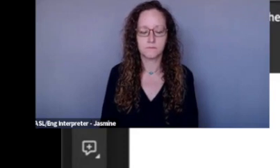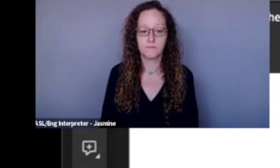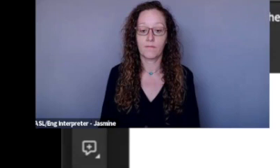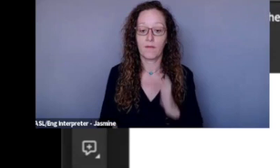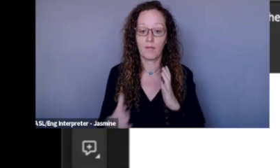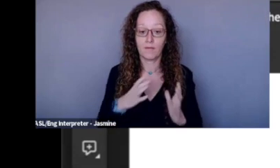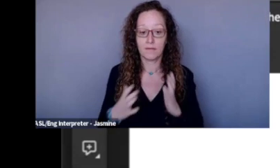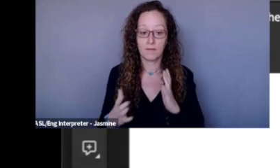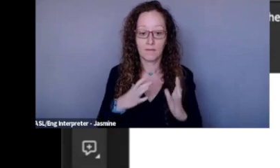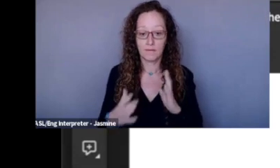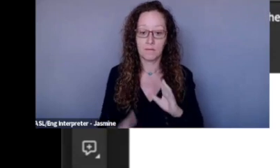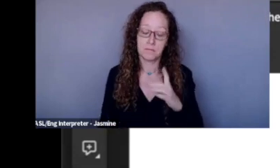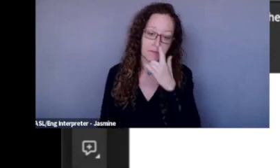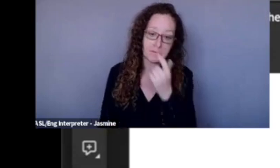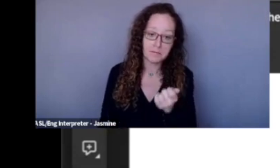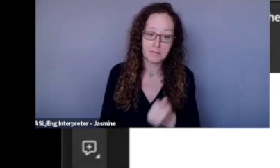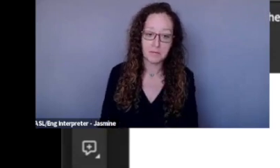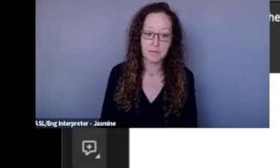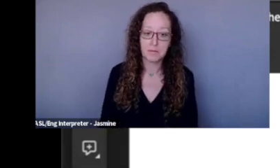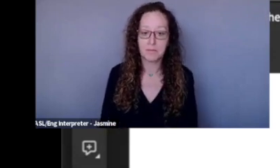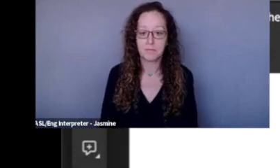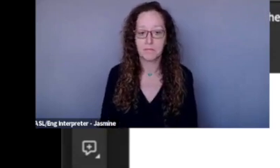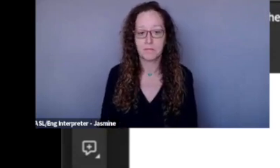Holiday, that's interesting.